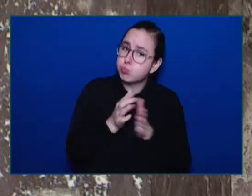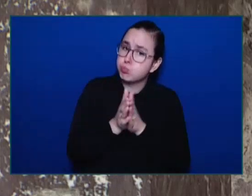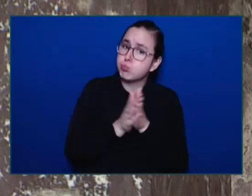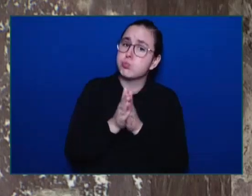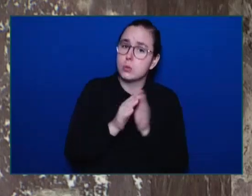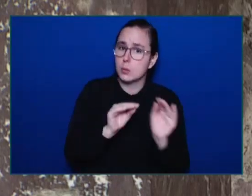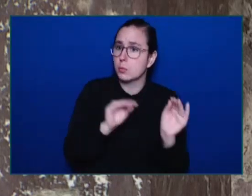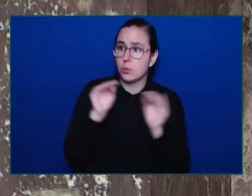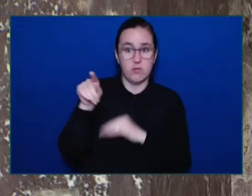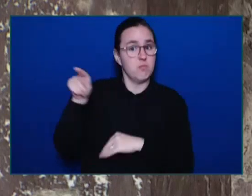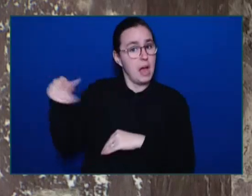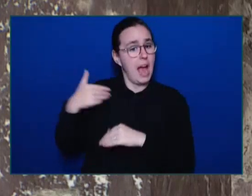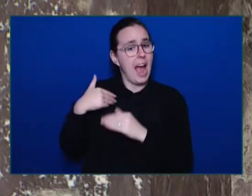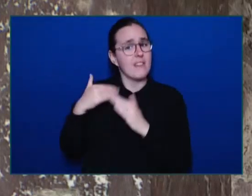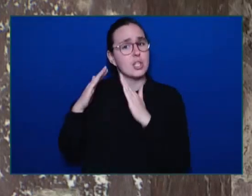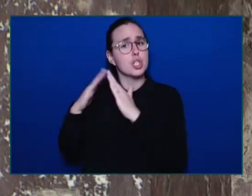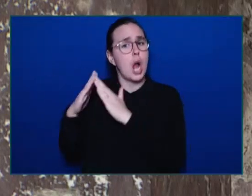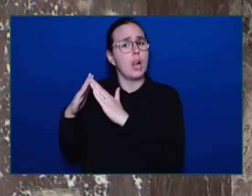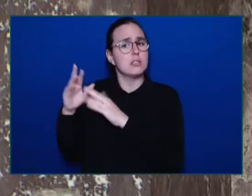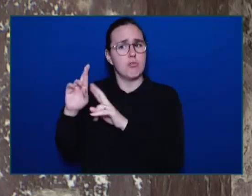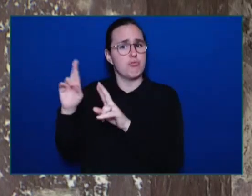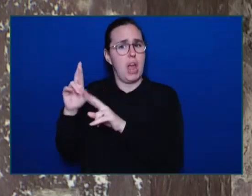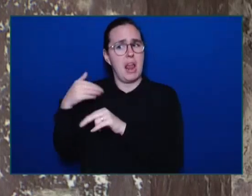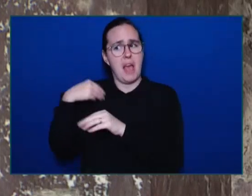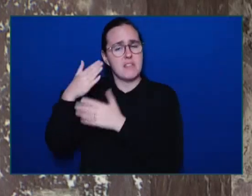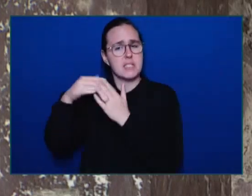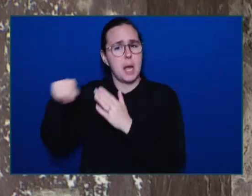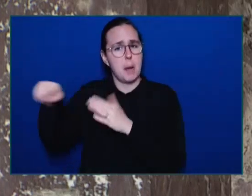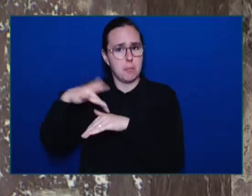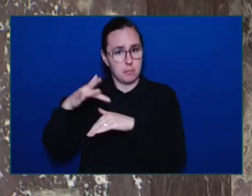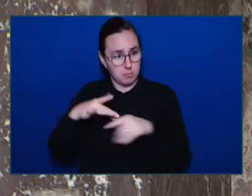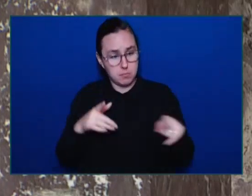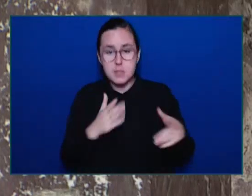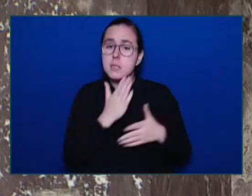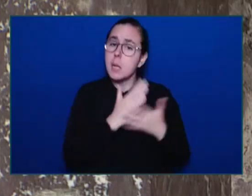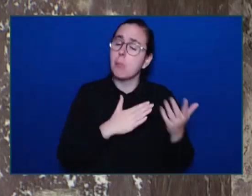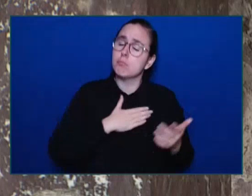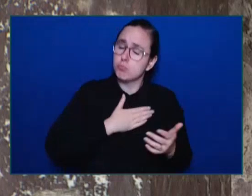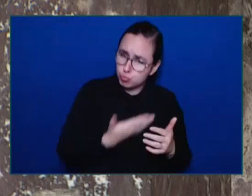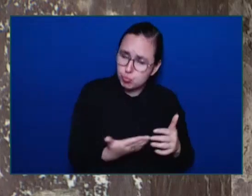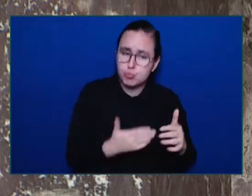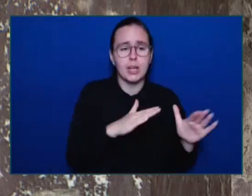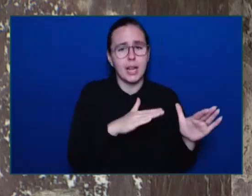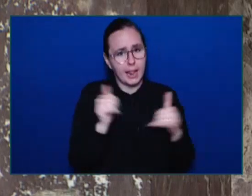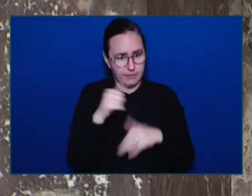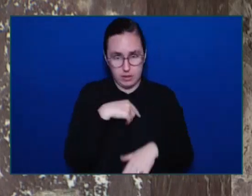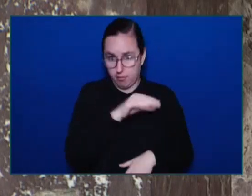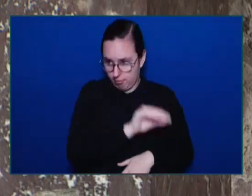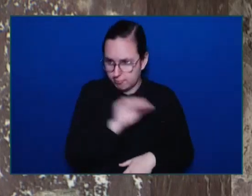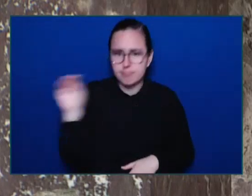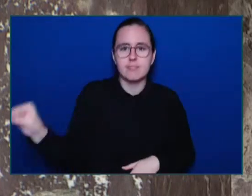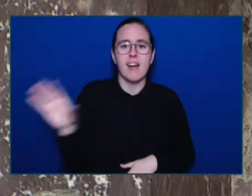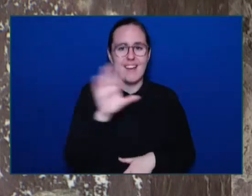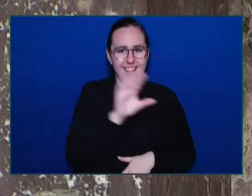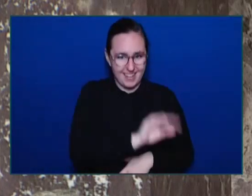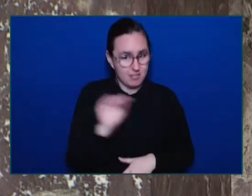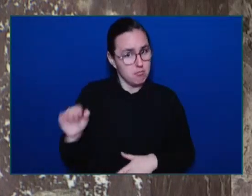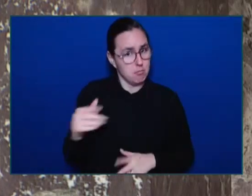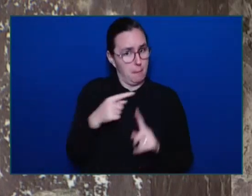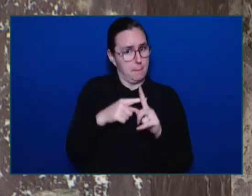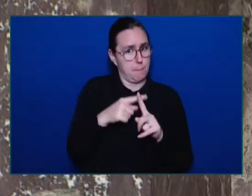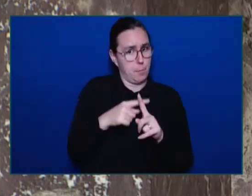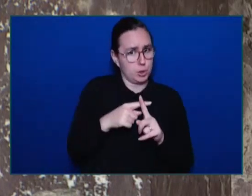leaving the encampment and going to shelter spaces, Honourable Speaker, which is positive, and we're going to continue to work with the city to expand